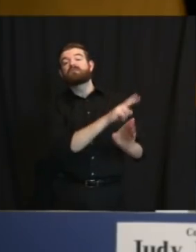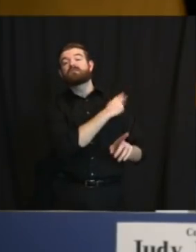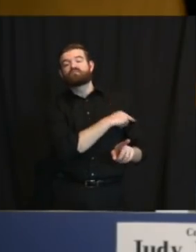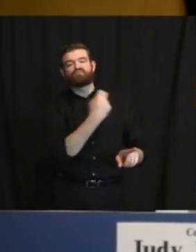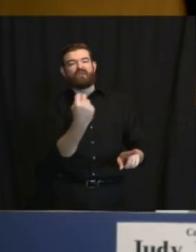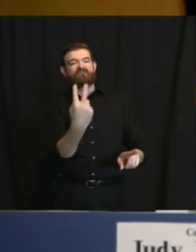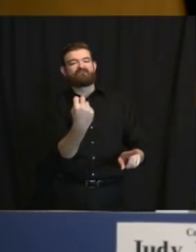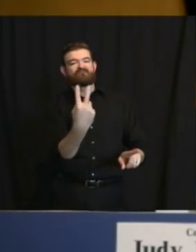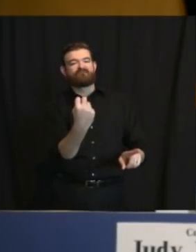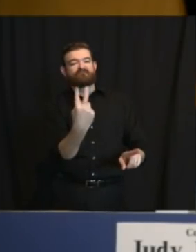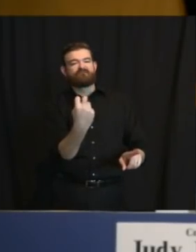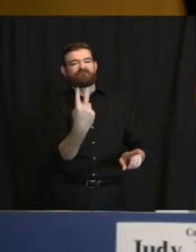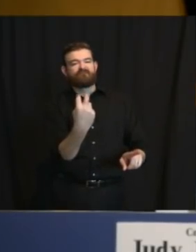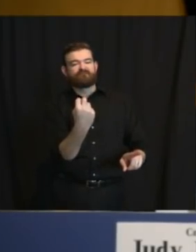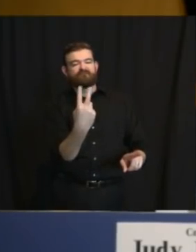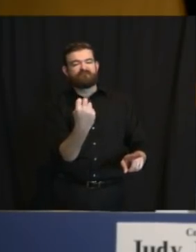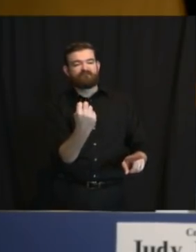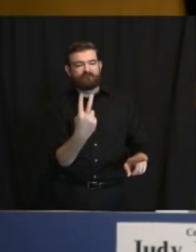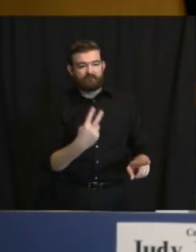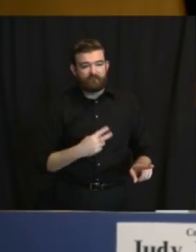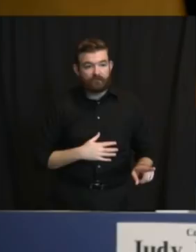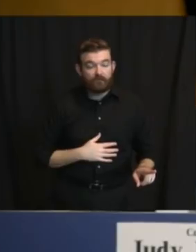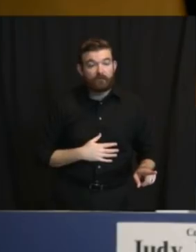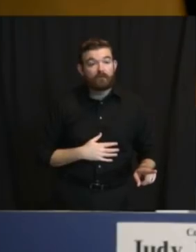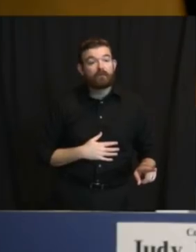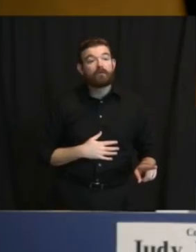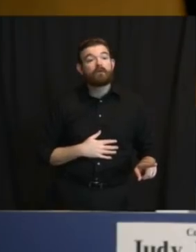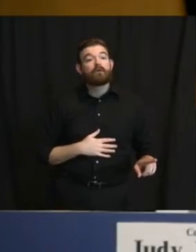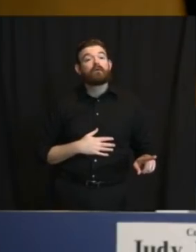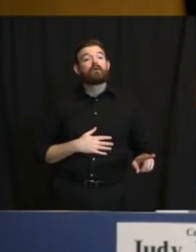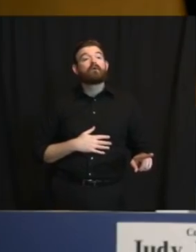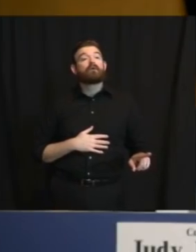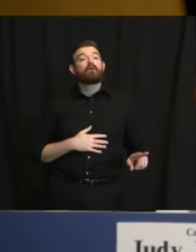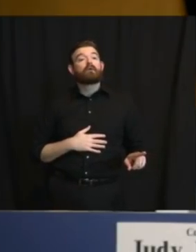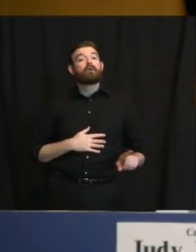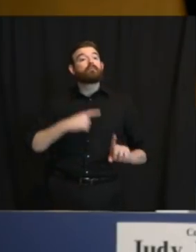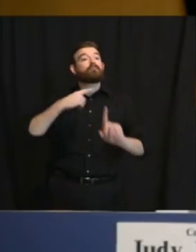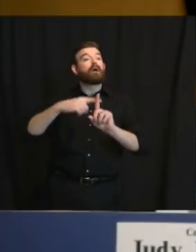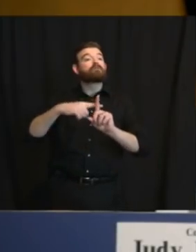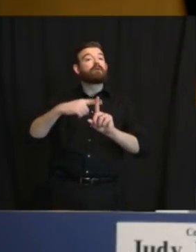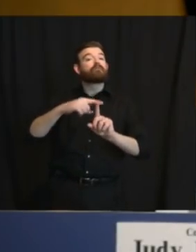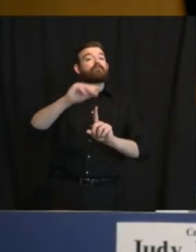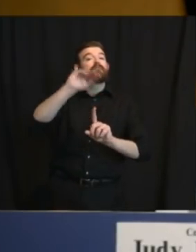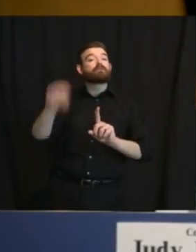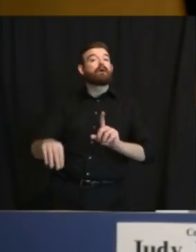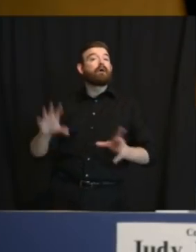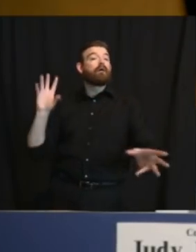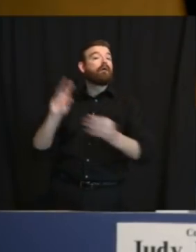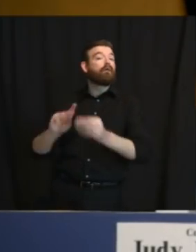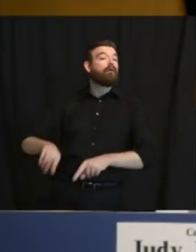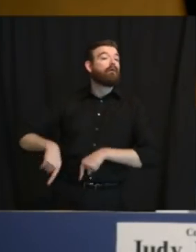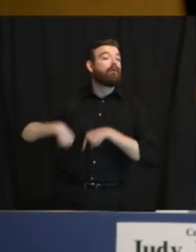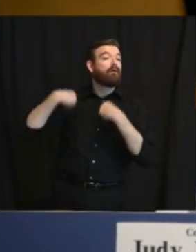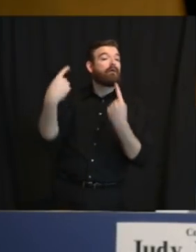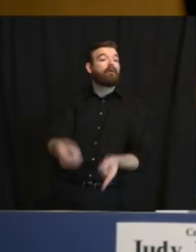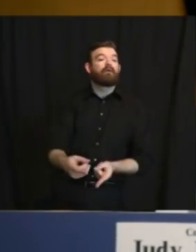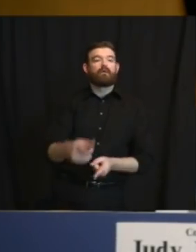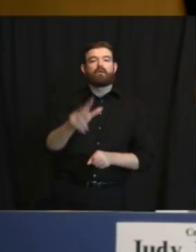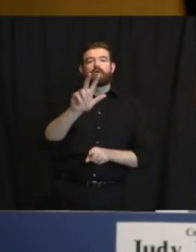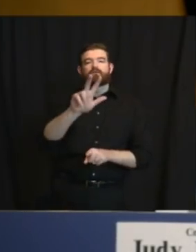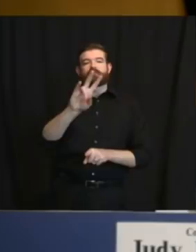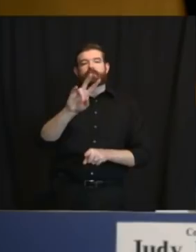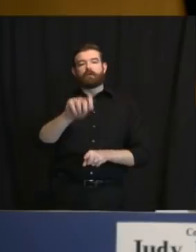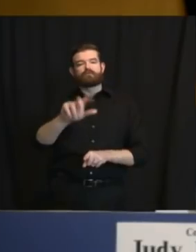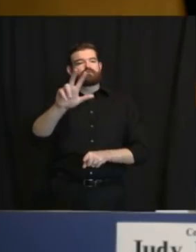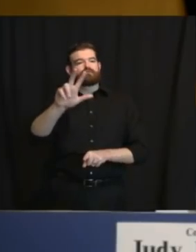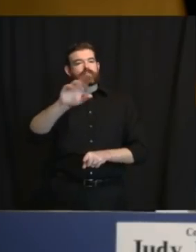As the governor shared, our cumulative positivity rate of those tested is 37.37%.